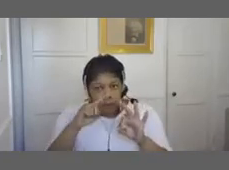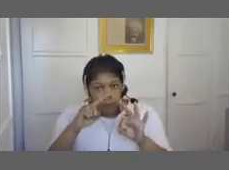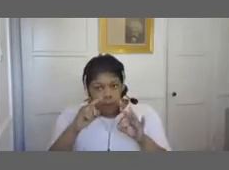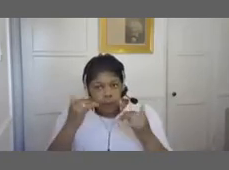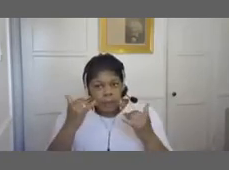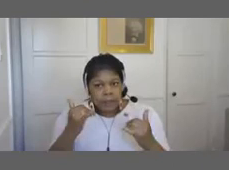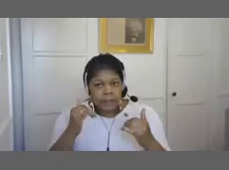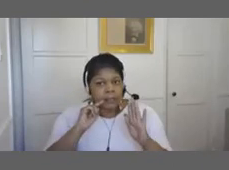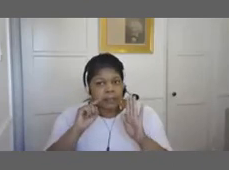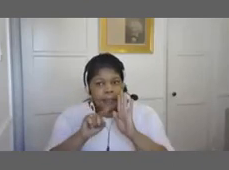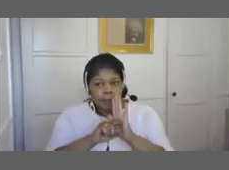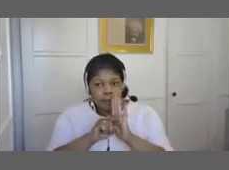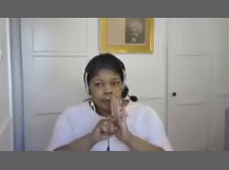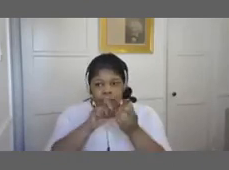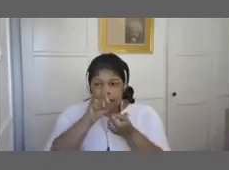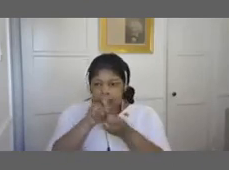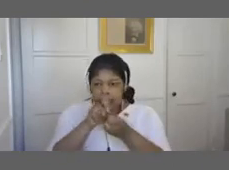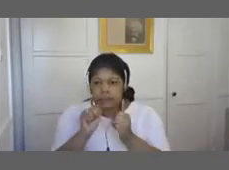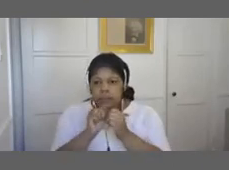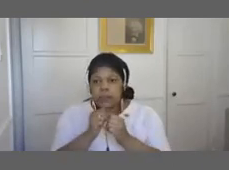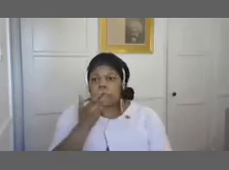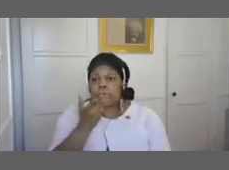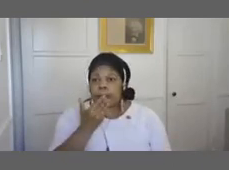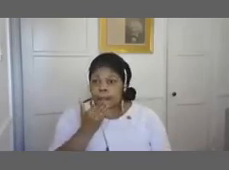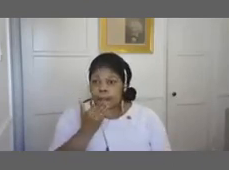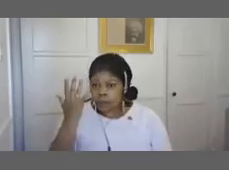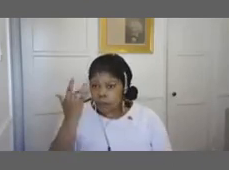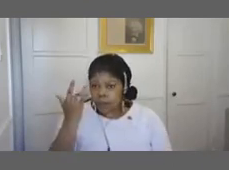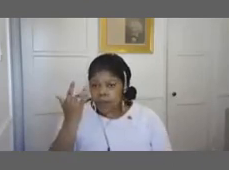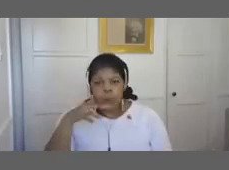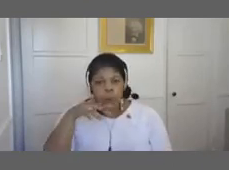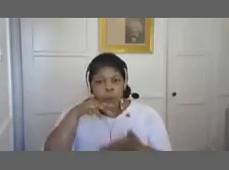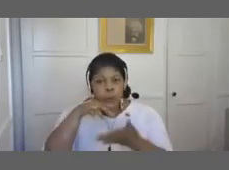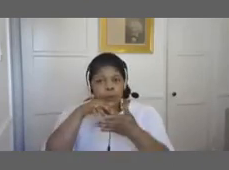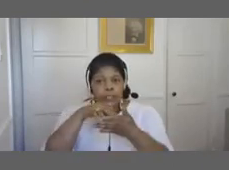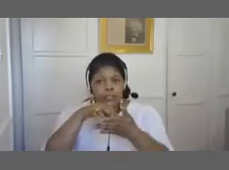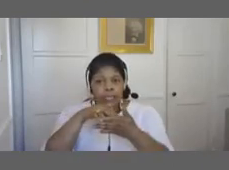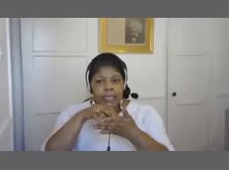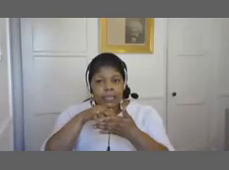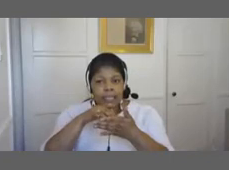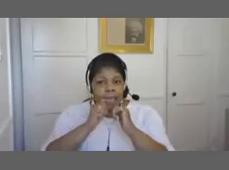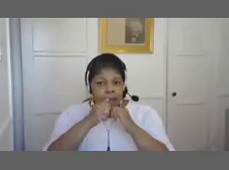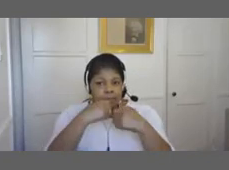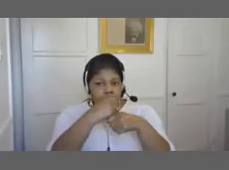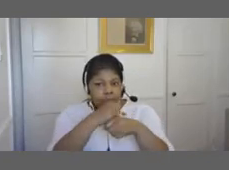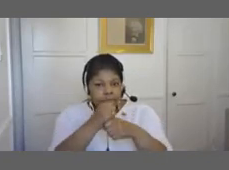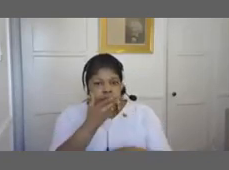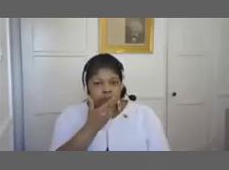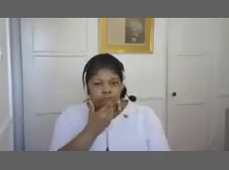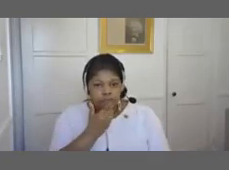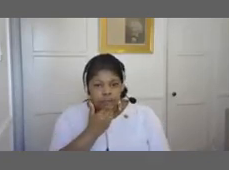particular about the colors, because this is, it's all about color. So I want to make sure that the color swatches are identical, so it